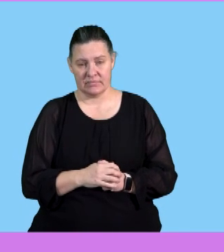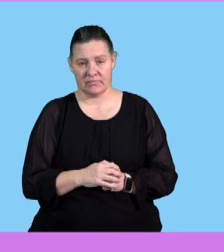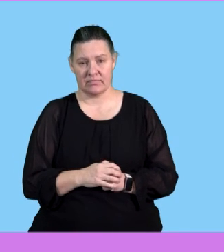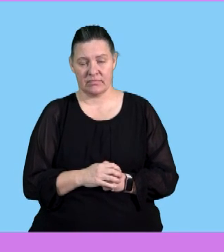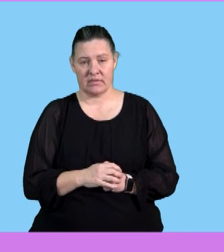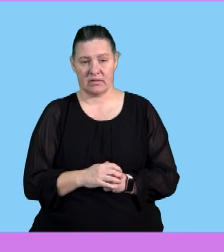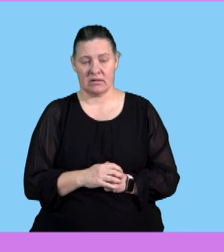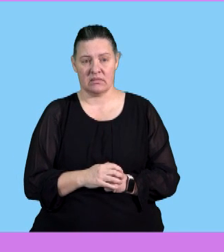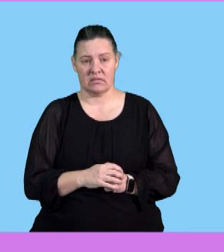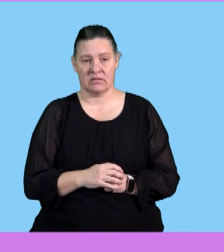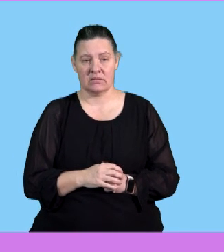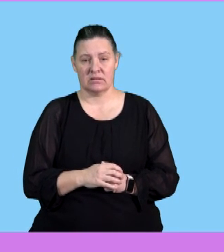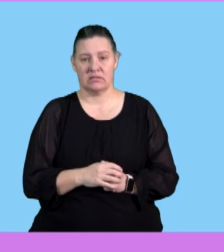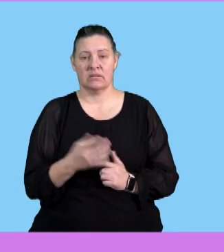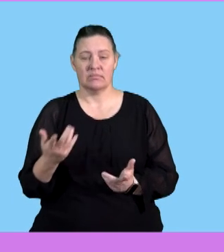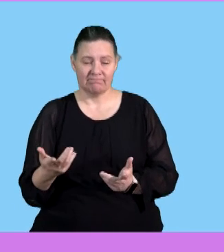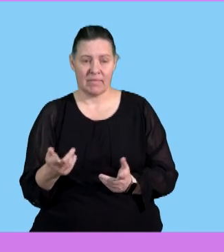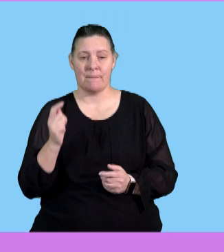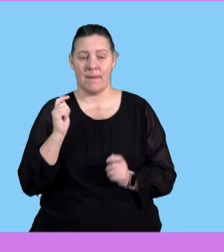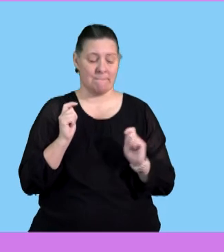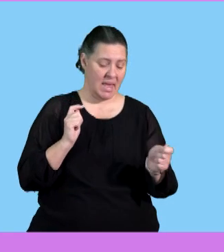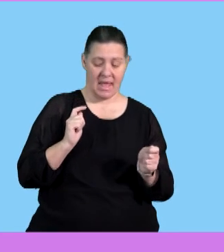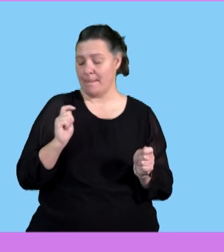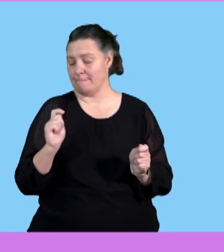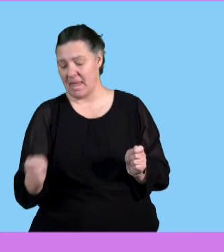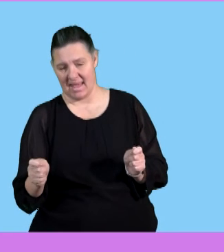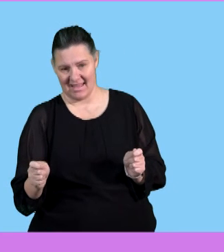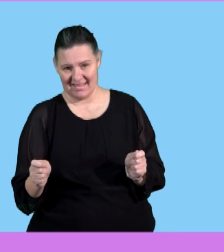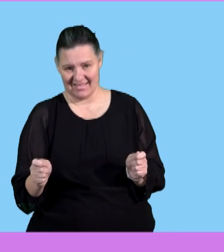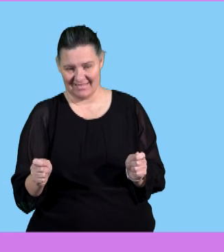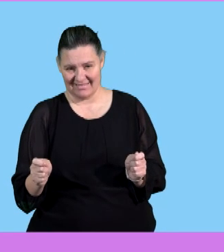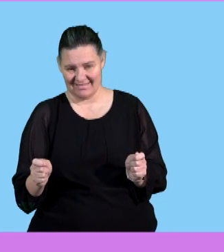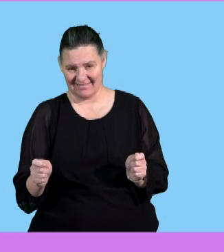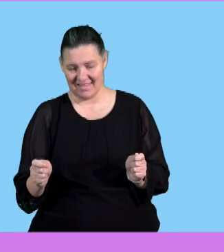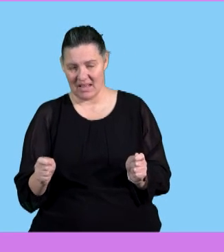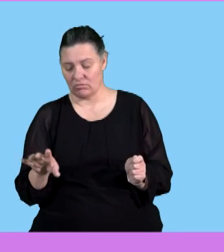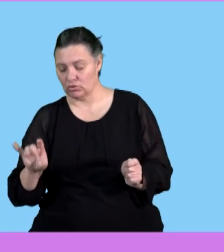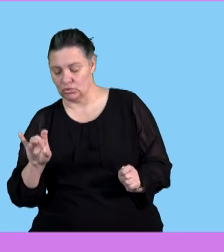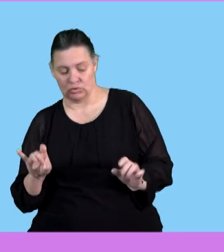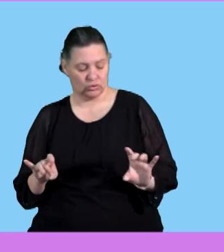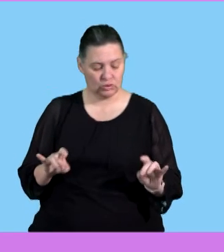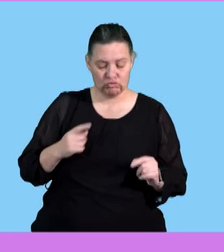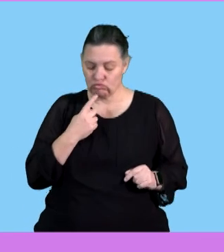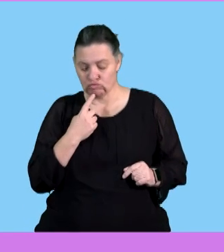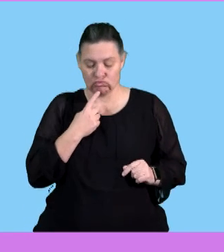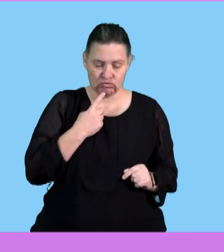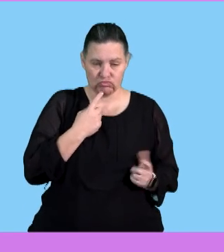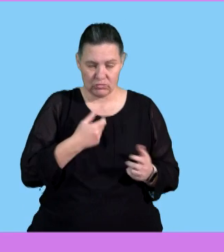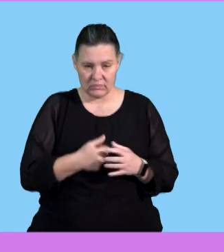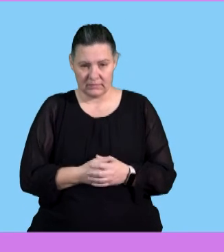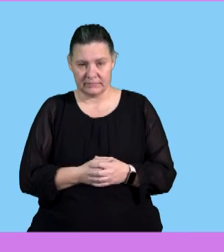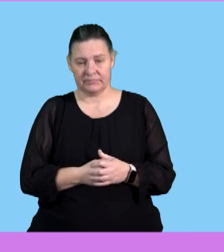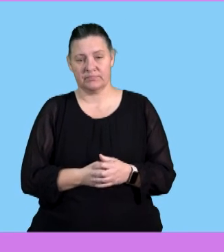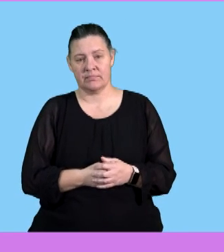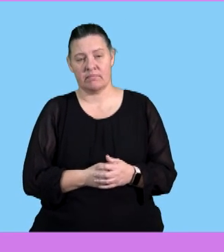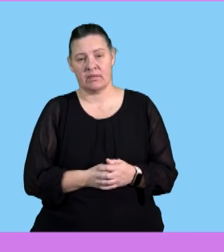64 cents. So now this is what am I going to pay when I choose to purchase whether in New York